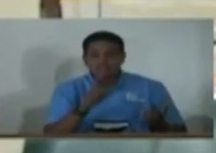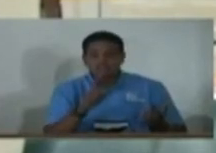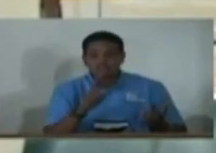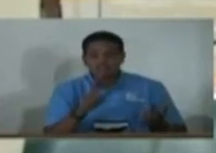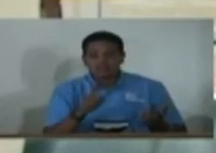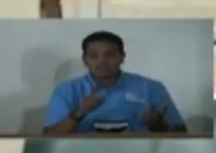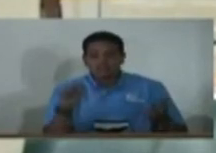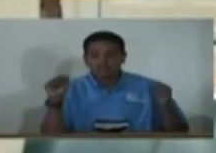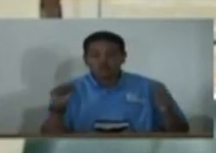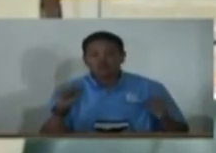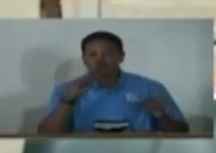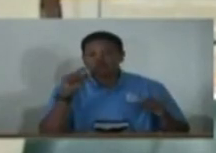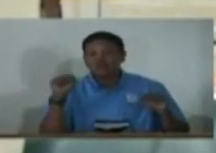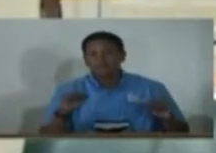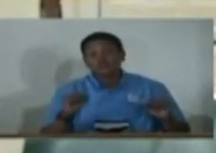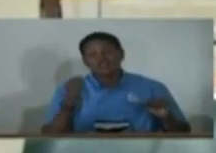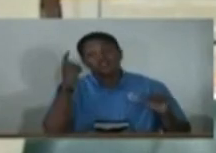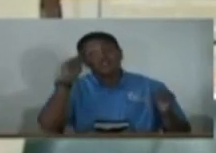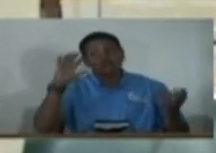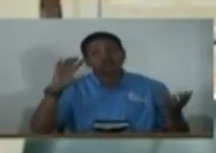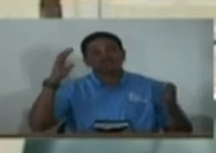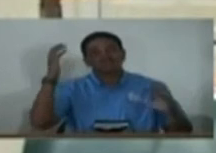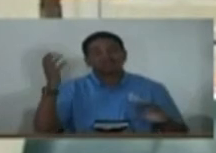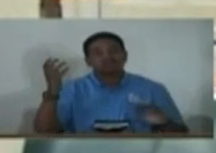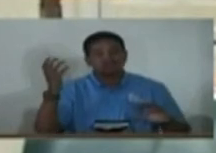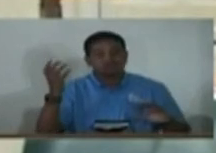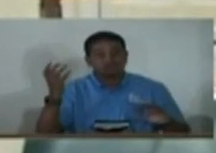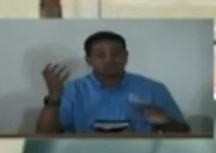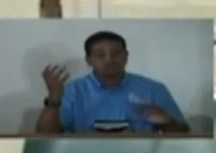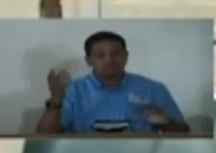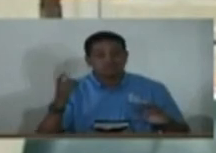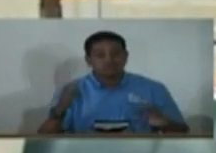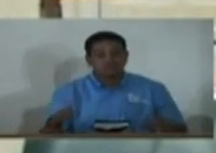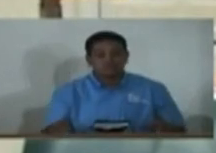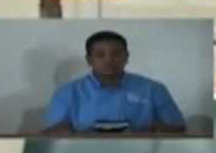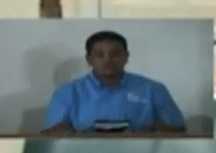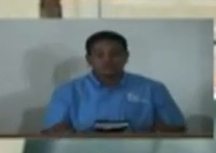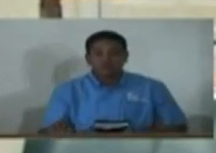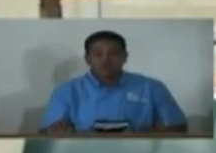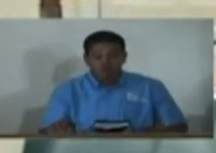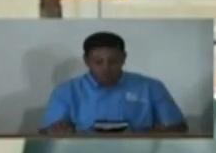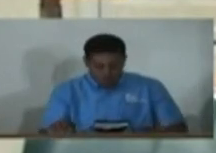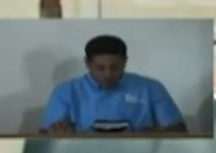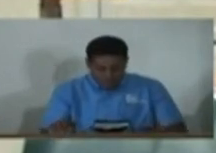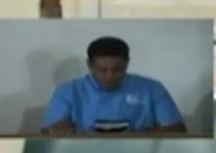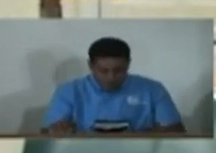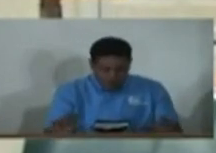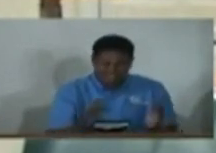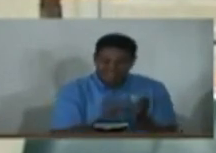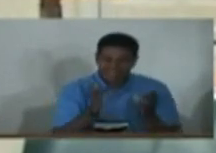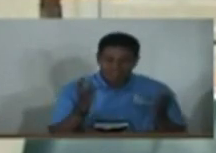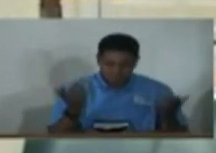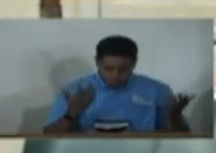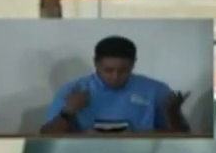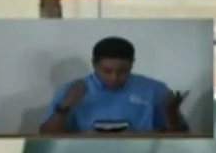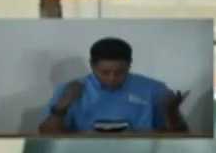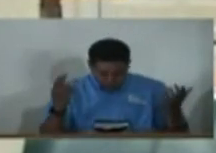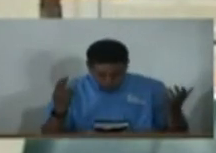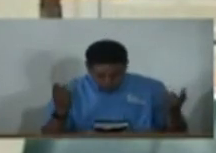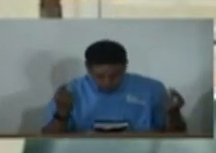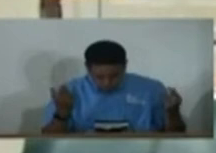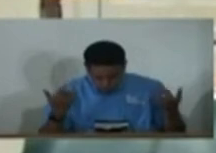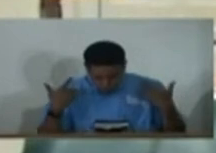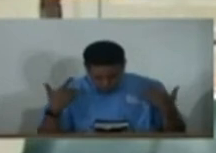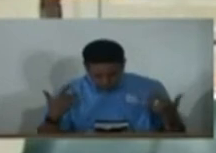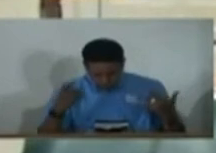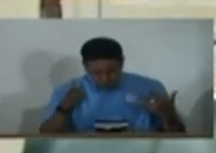It could be a potential for misuse. So what we would do in these instances, now that